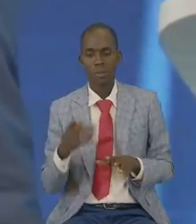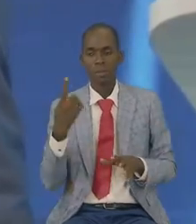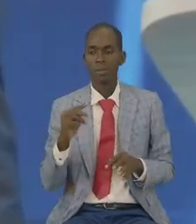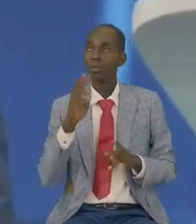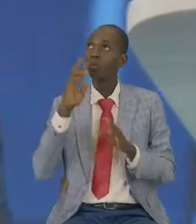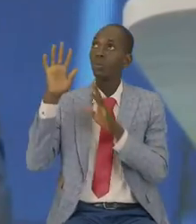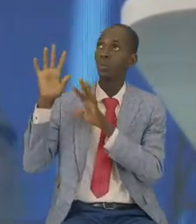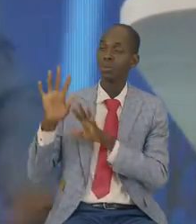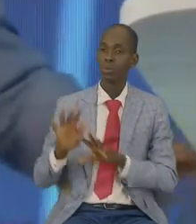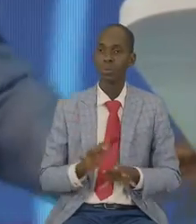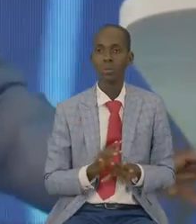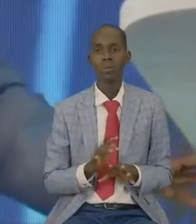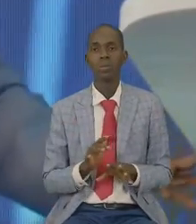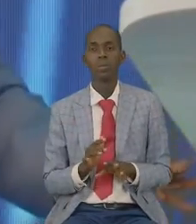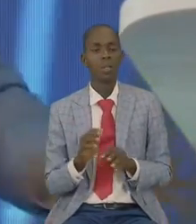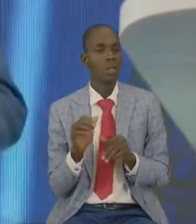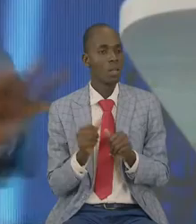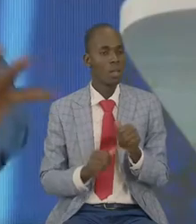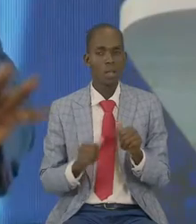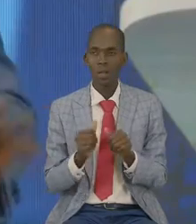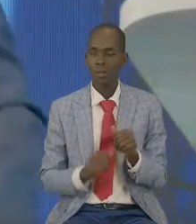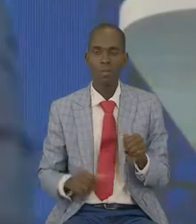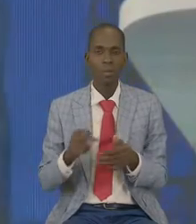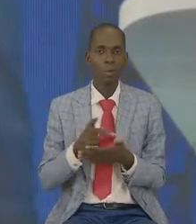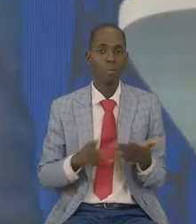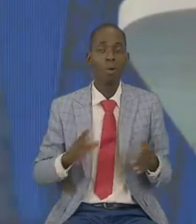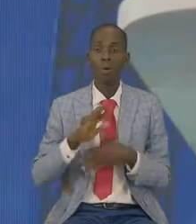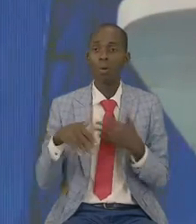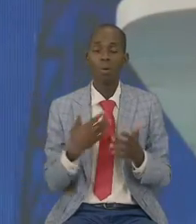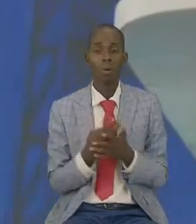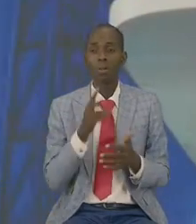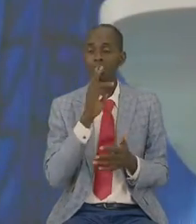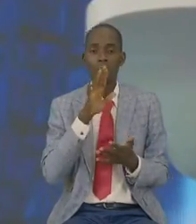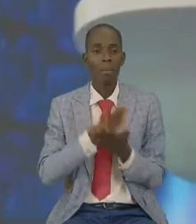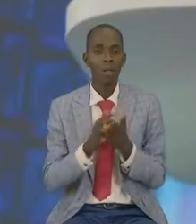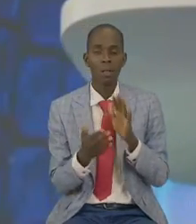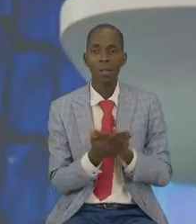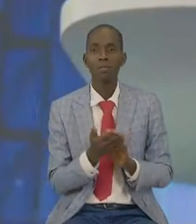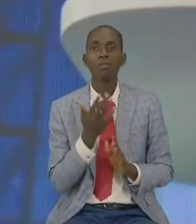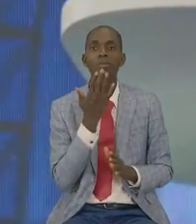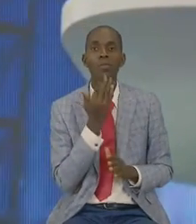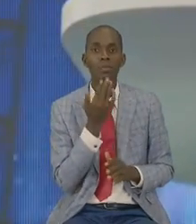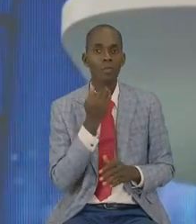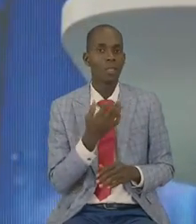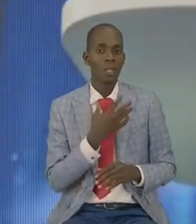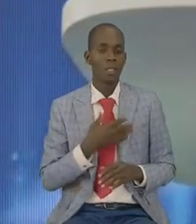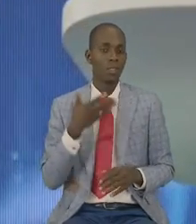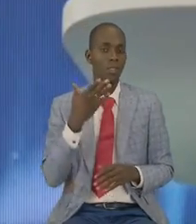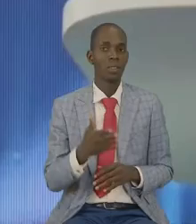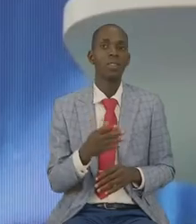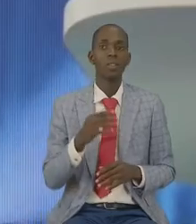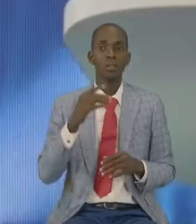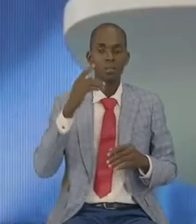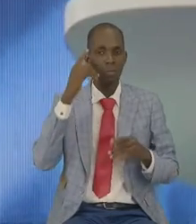the rivers, every part, all the waters became sweet. There he made